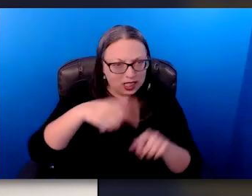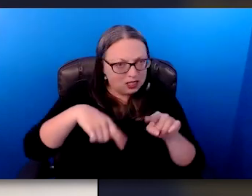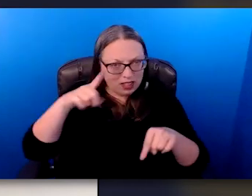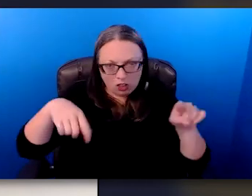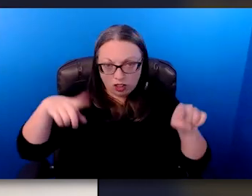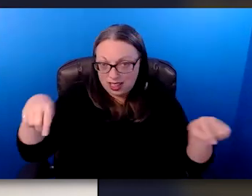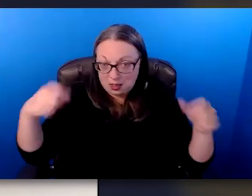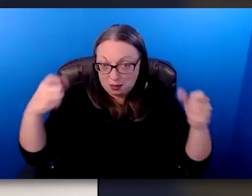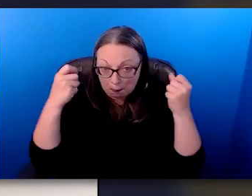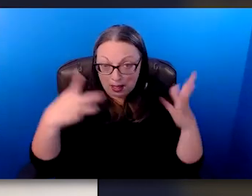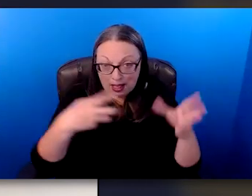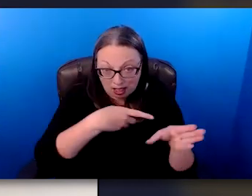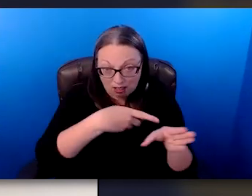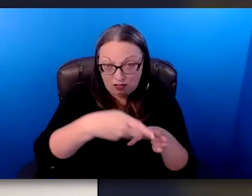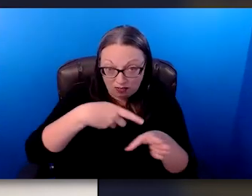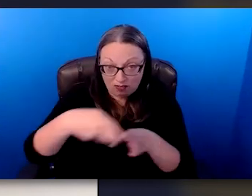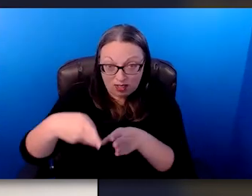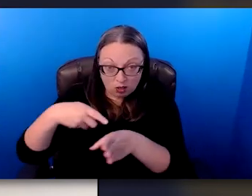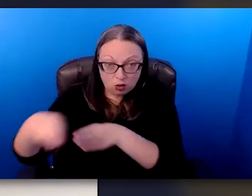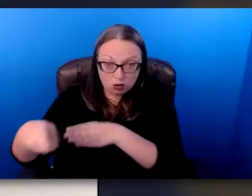where we're seeing